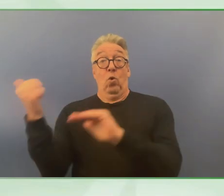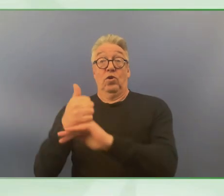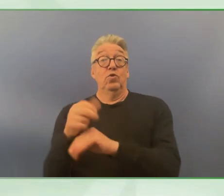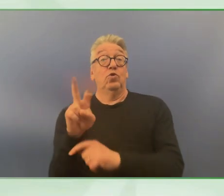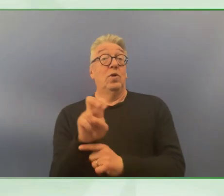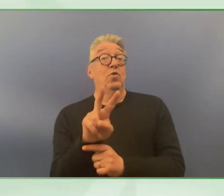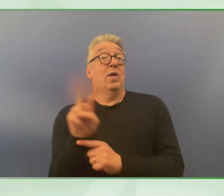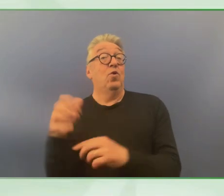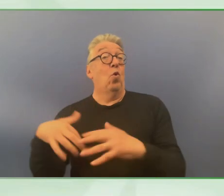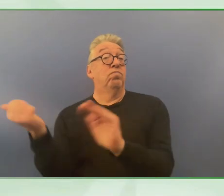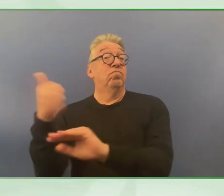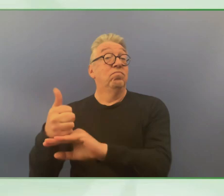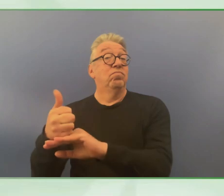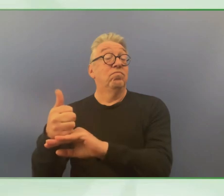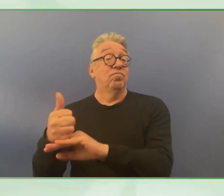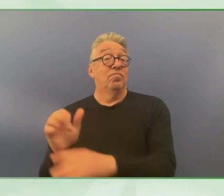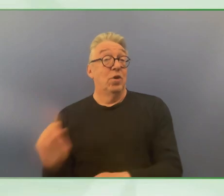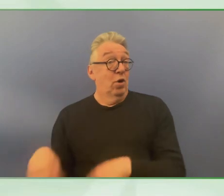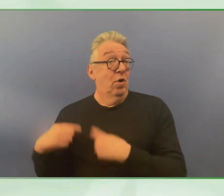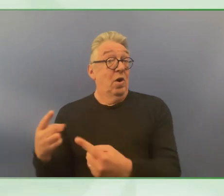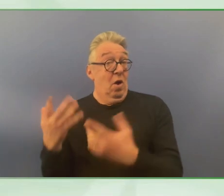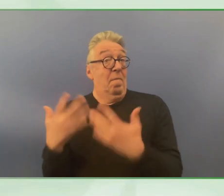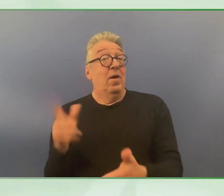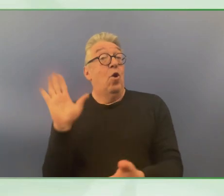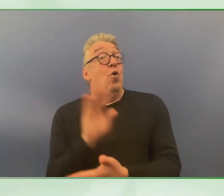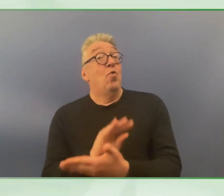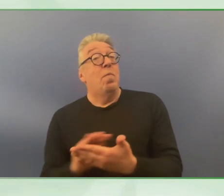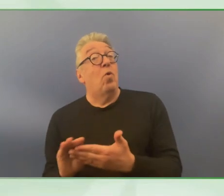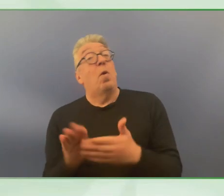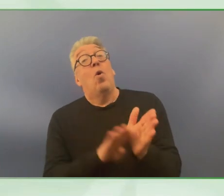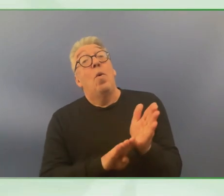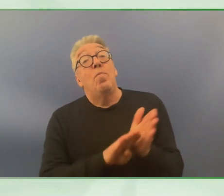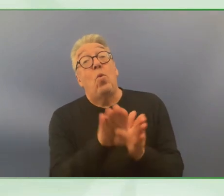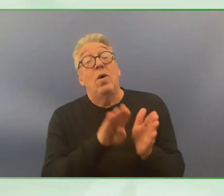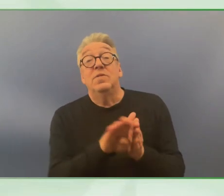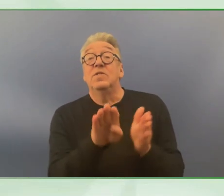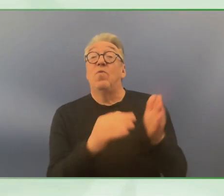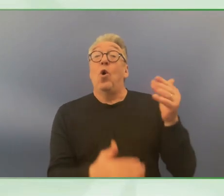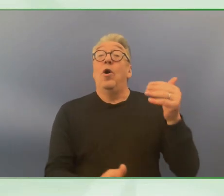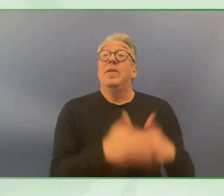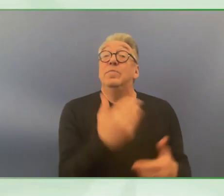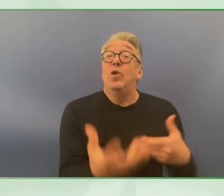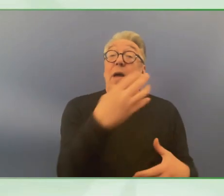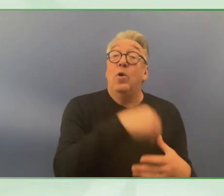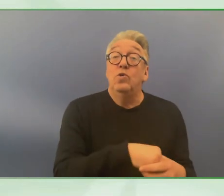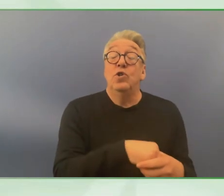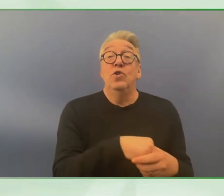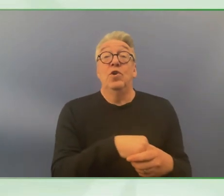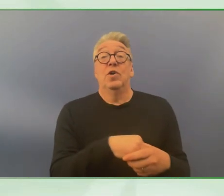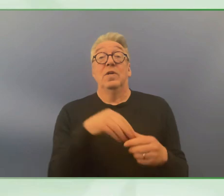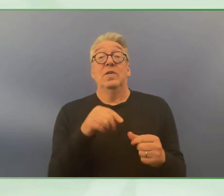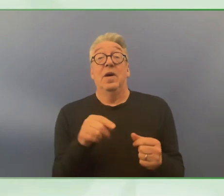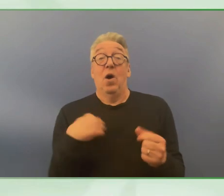been reporting on progress, particularly against accessibility and disability inclusion, to our DE&I board.